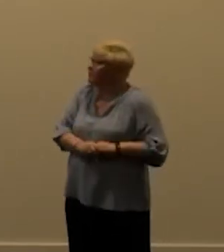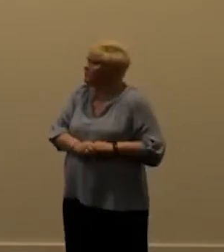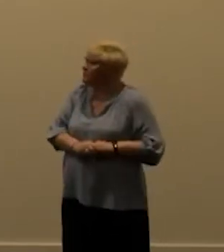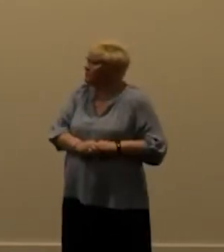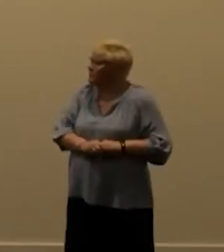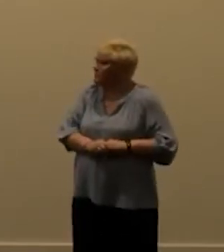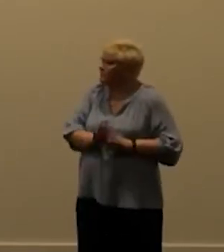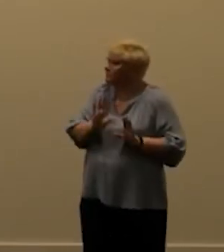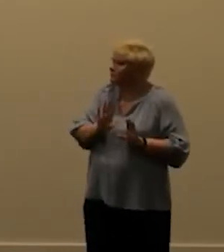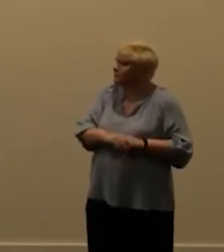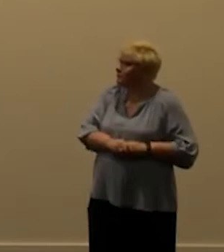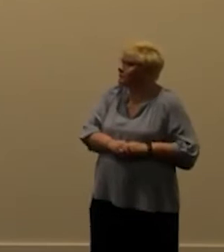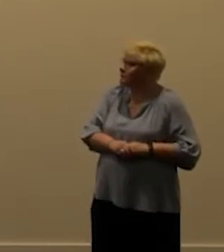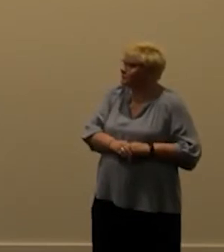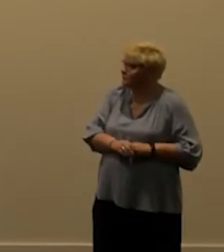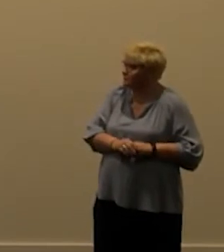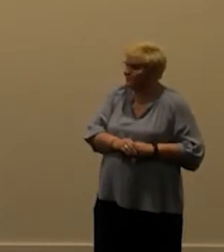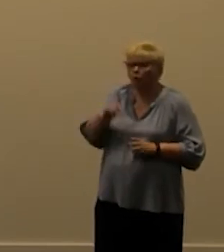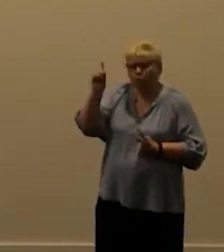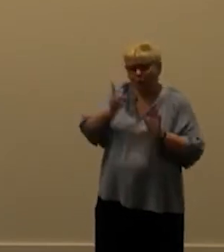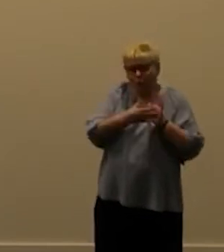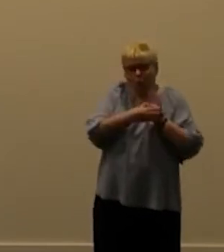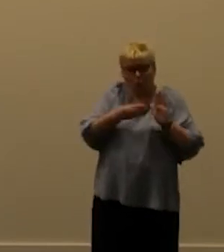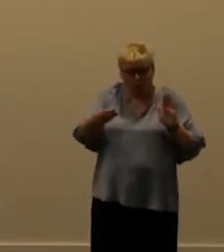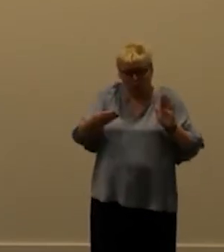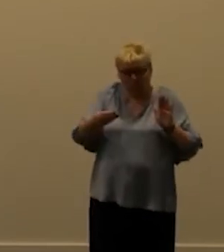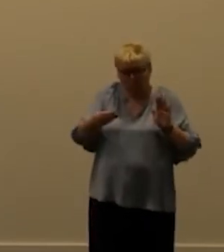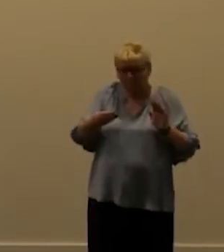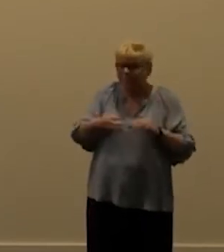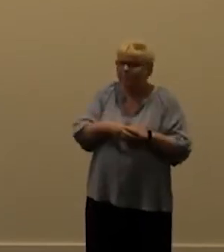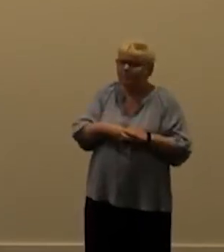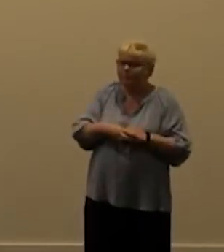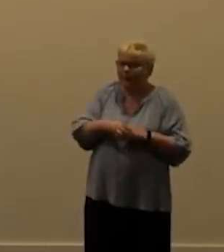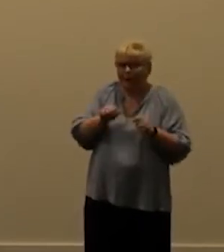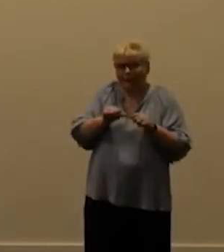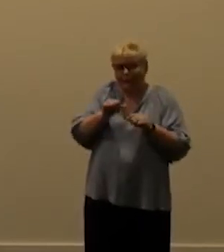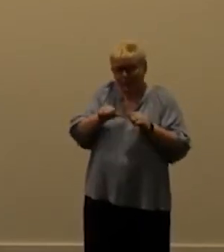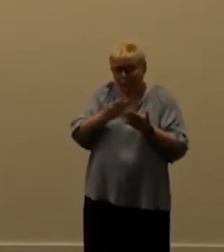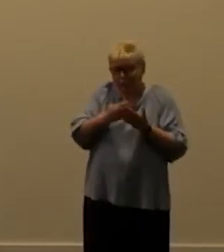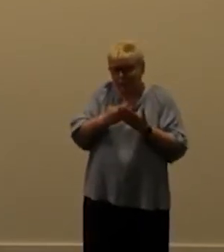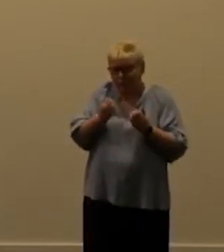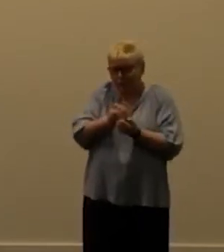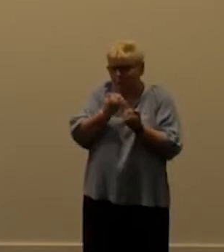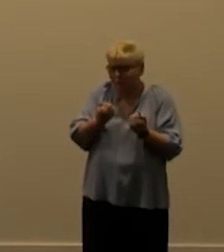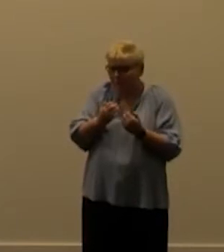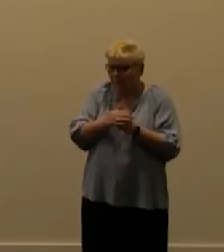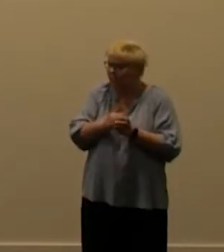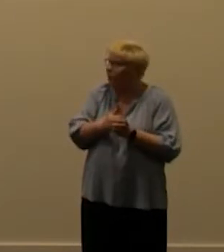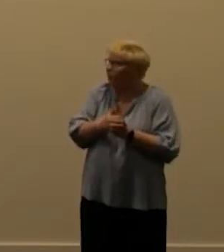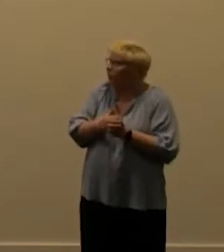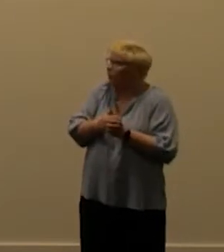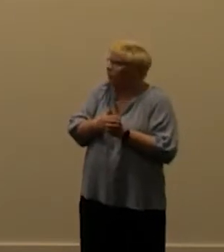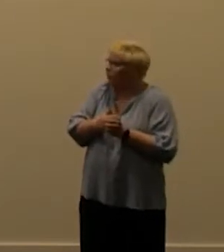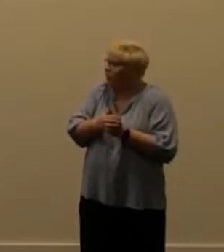Again, actually, let's go. So that's kind of the clone. The next one, again, is a really quite powerful one, and it's, again, built in. So the guys